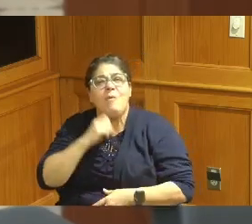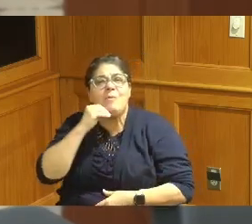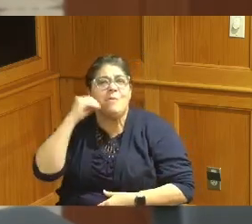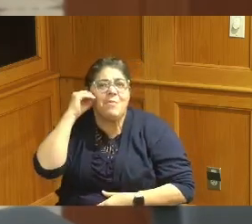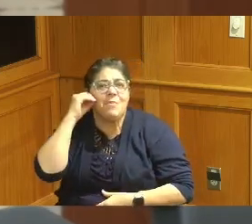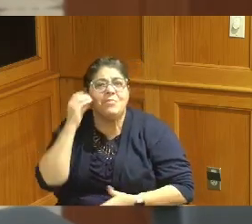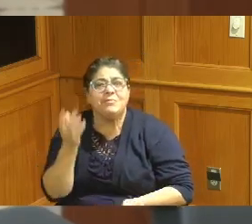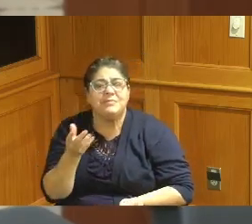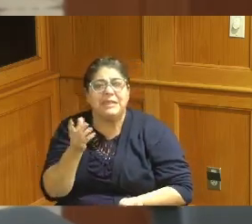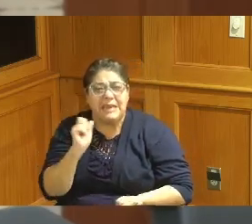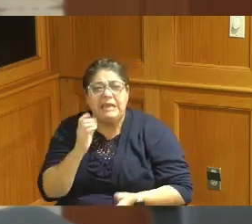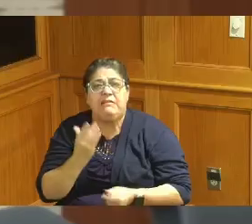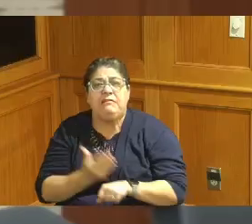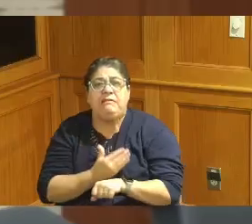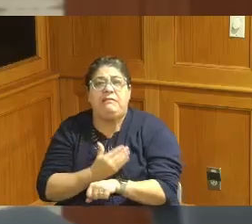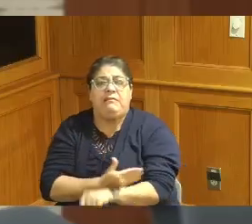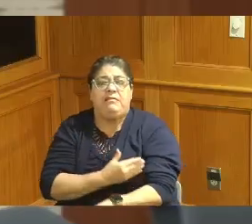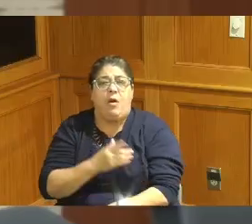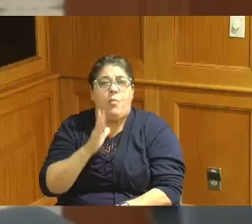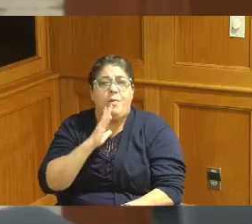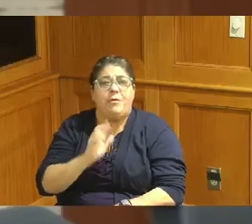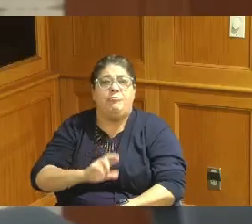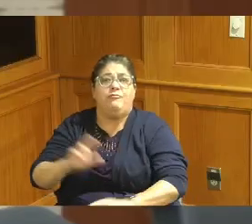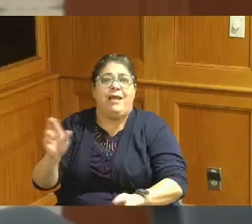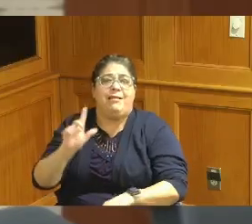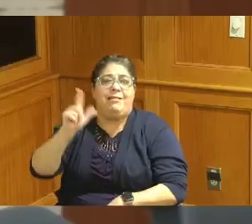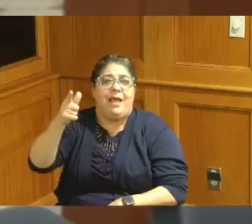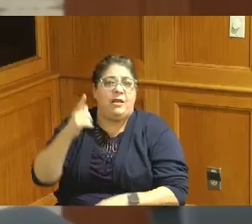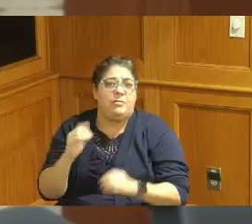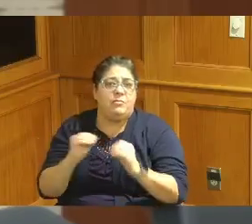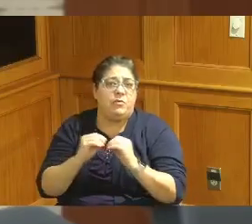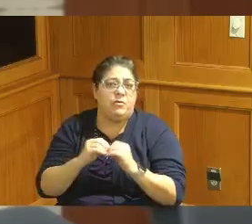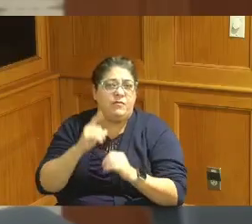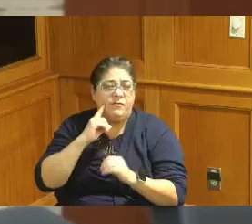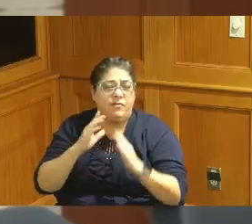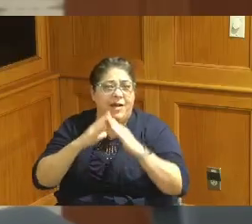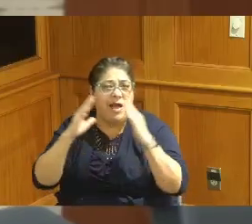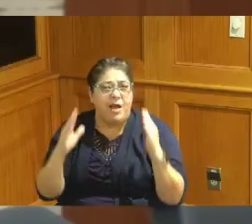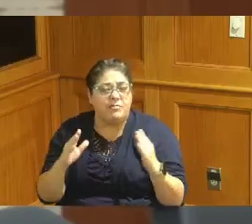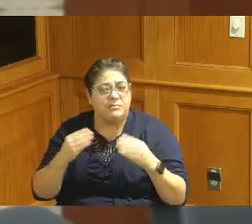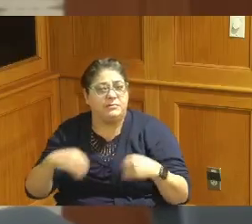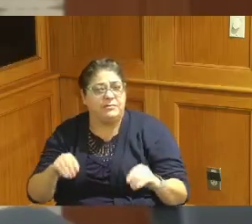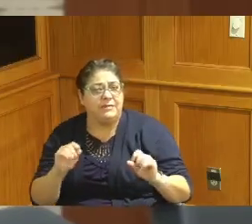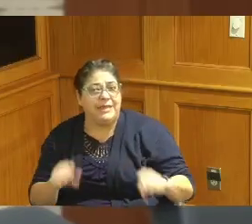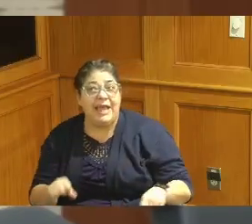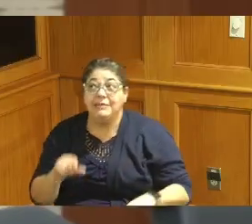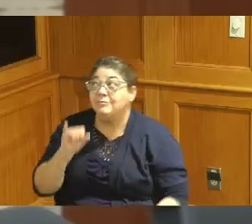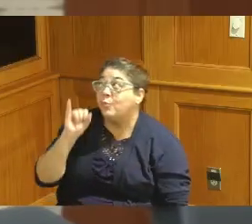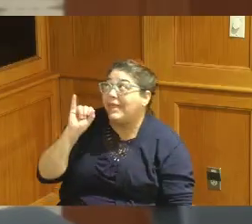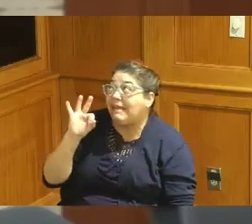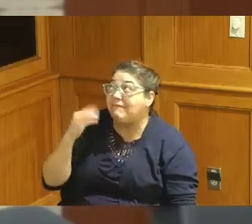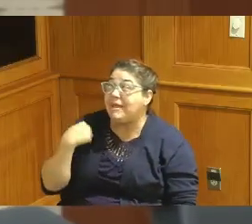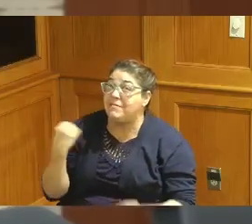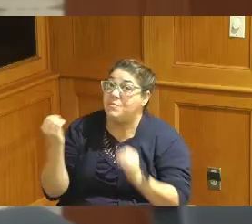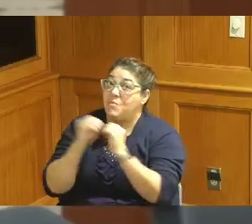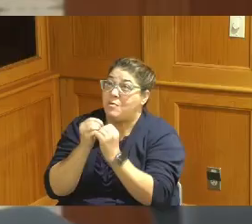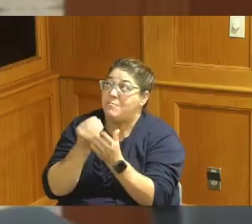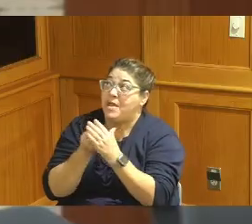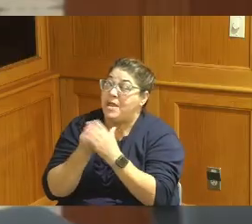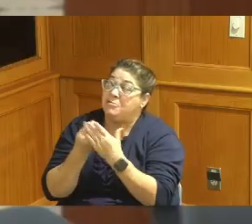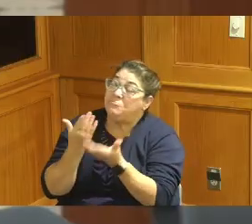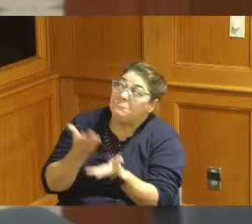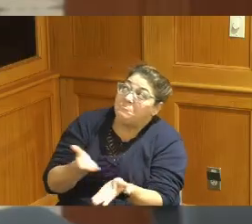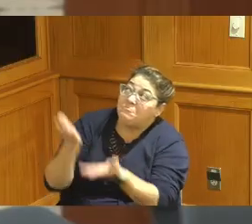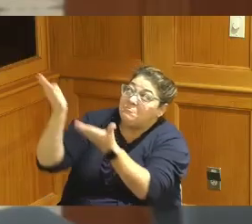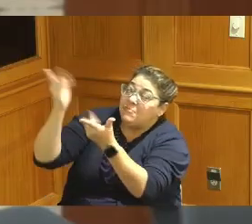all. So we really feel like there are some good lessons learned here, that if there were to be another opportunity for funding, if we can make that case